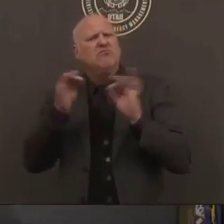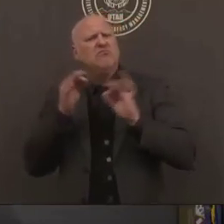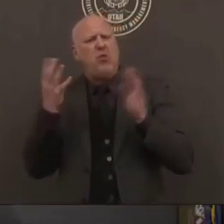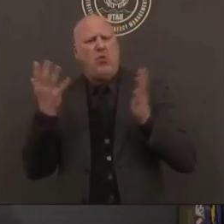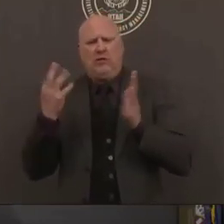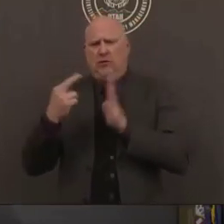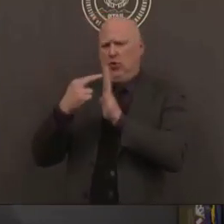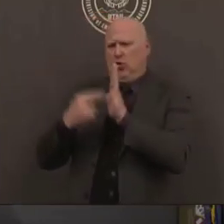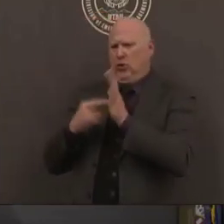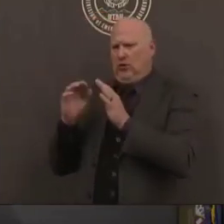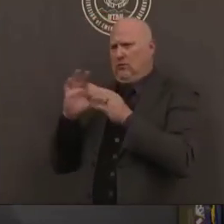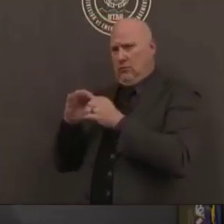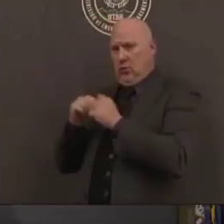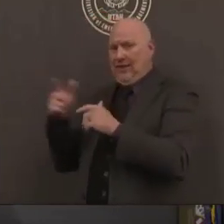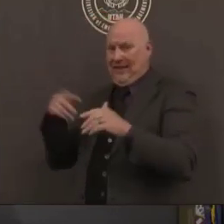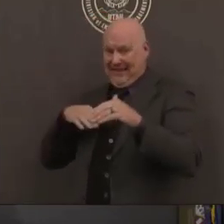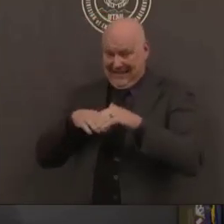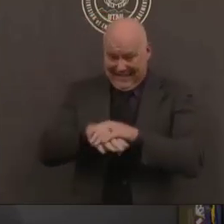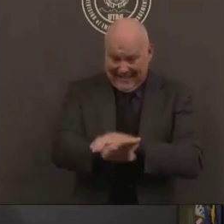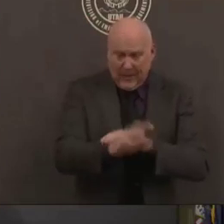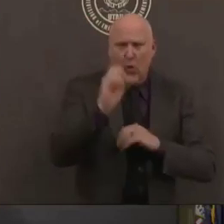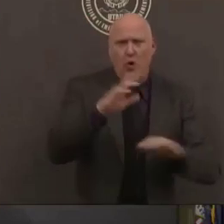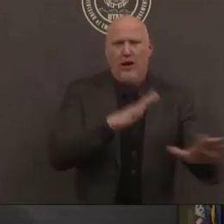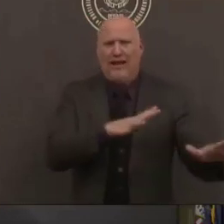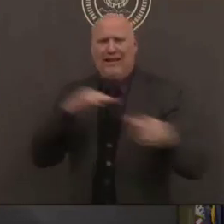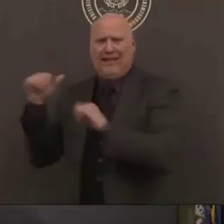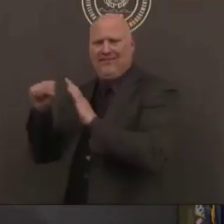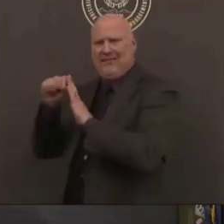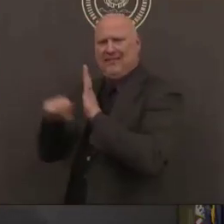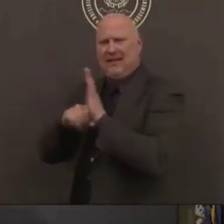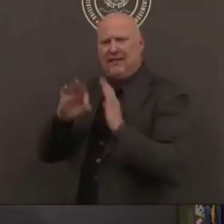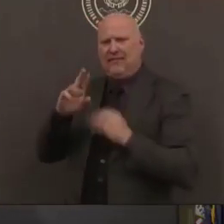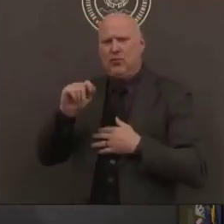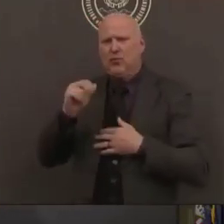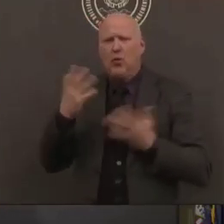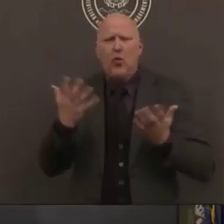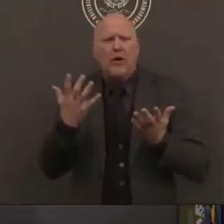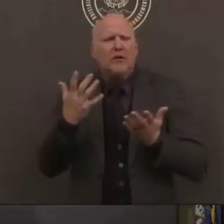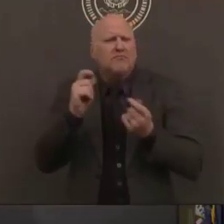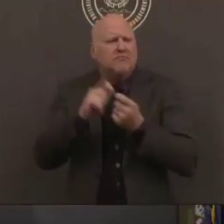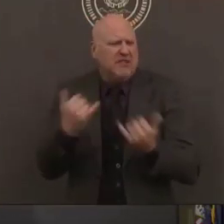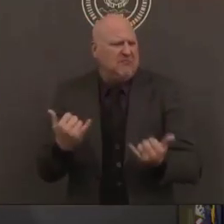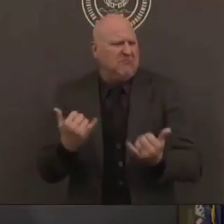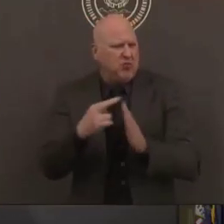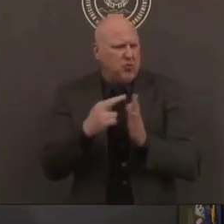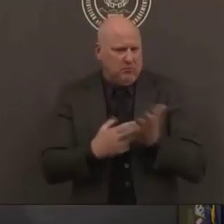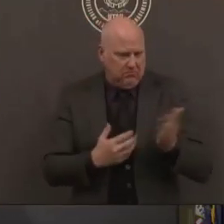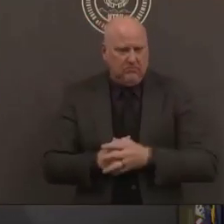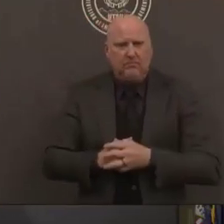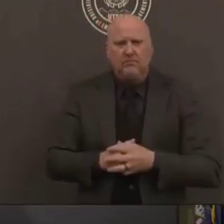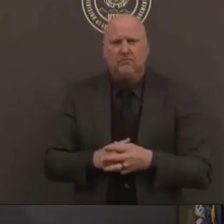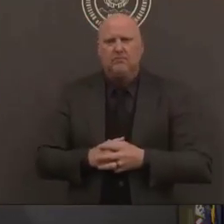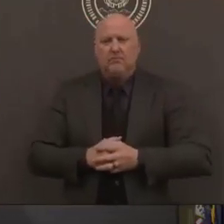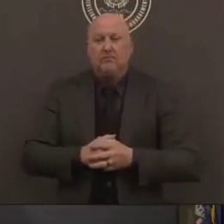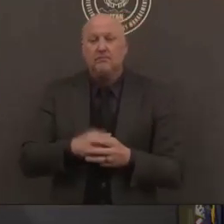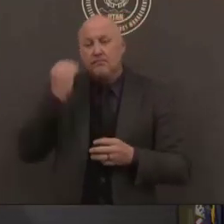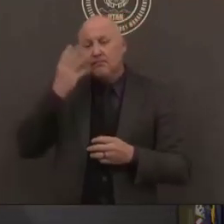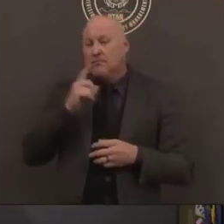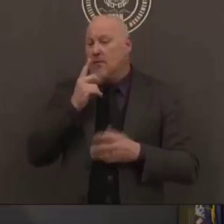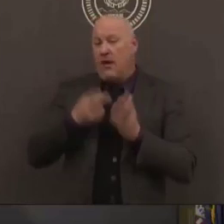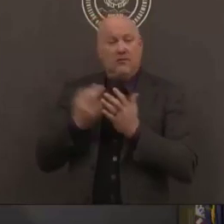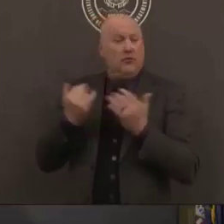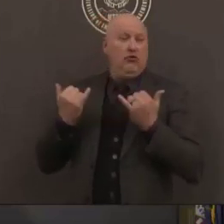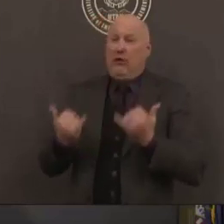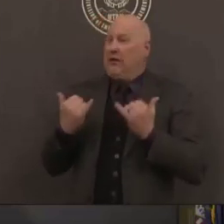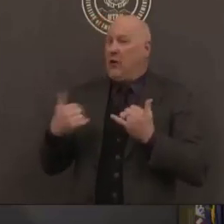enforcement, and what your message is? Yeah, so currently everyone who enters the state is being asked to fill out a survey